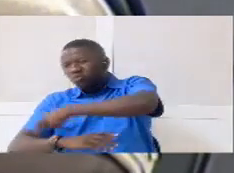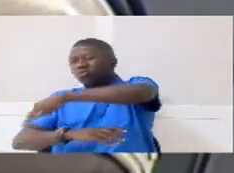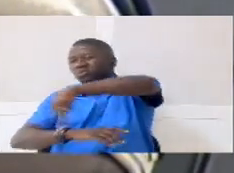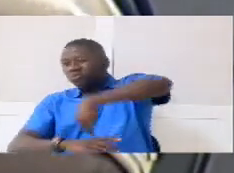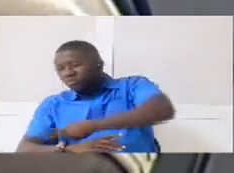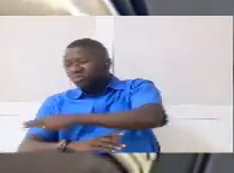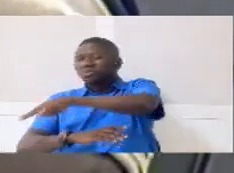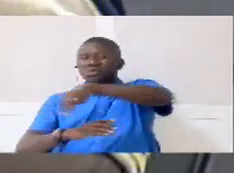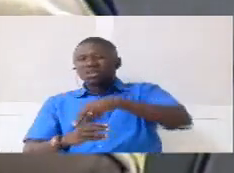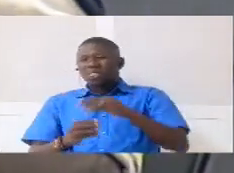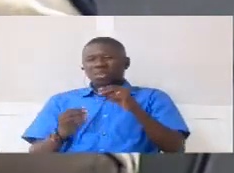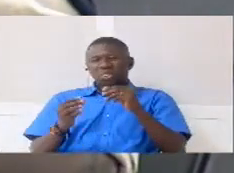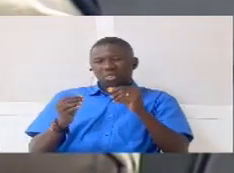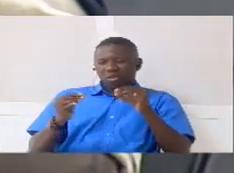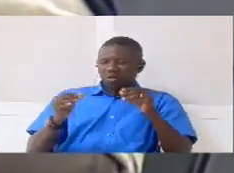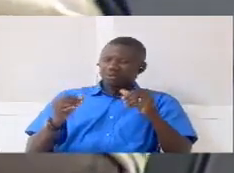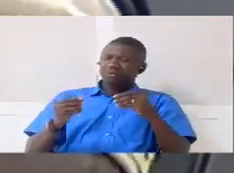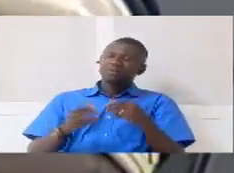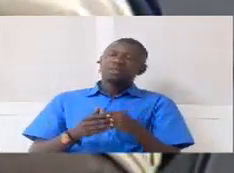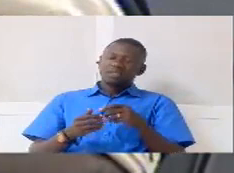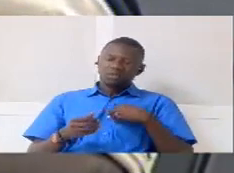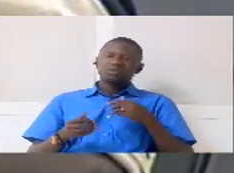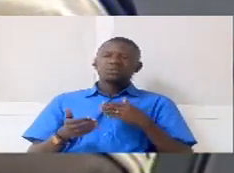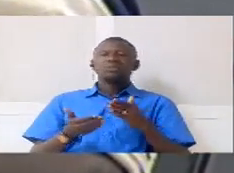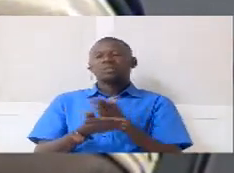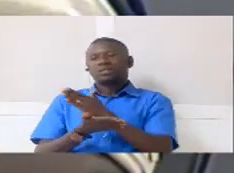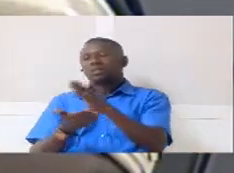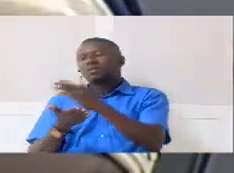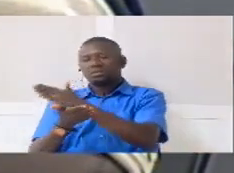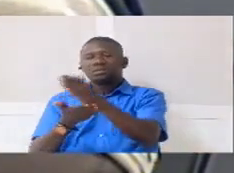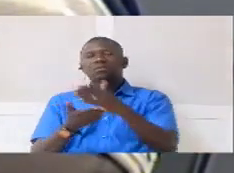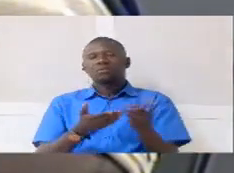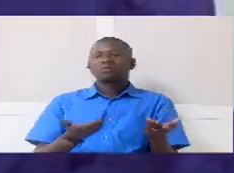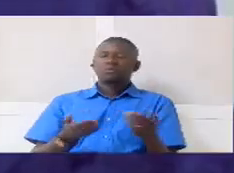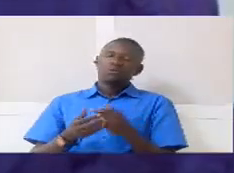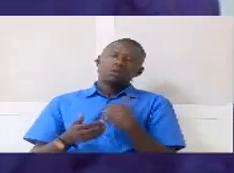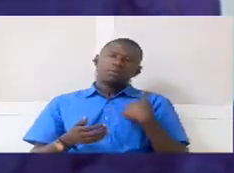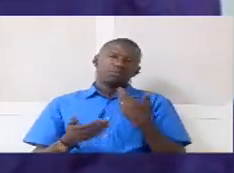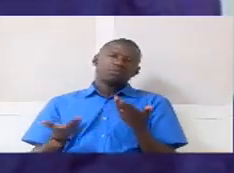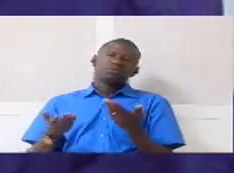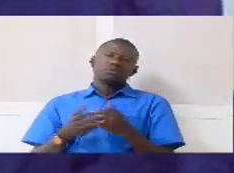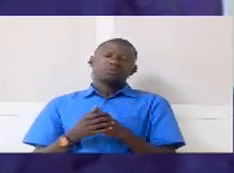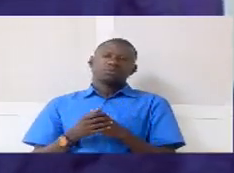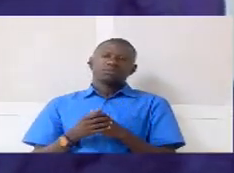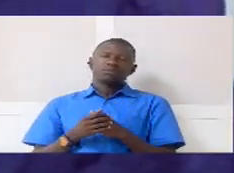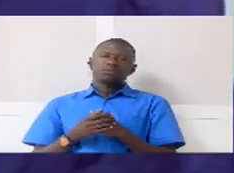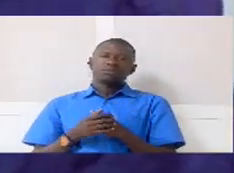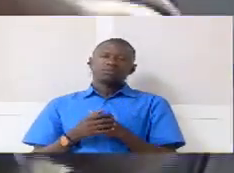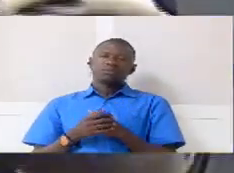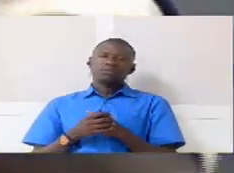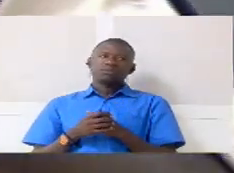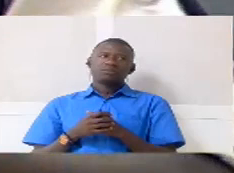loosens up then ya muta ya tala ya di prisoner and then they will distribute it to the prisoners so odalar nya dama ay